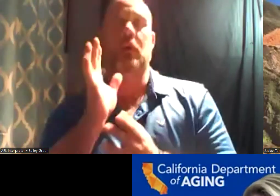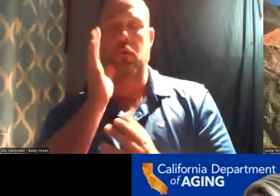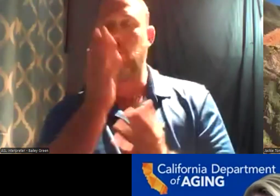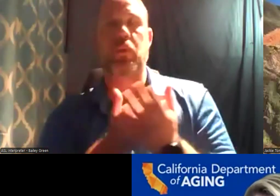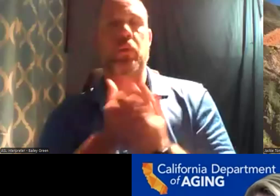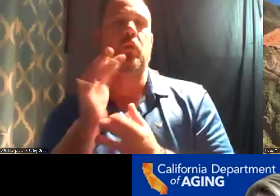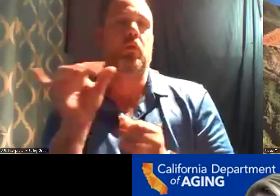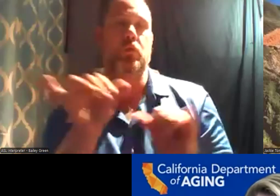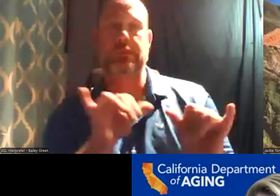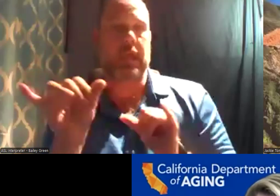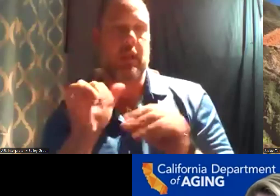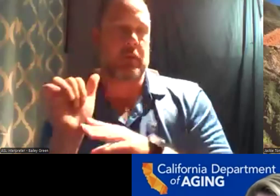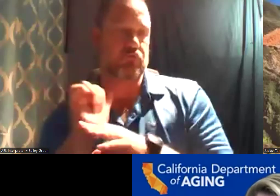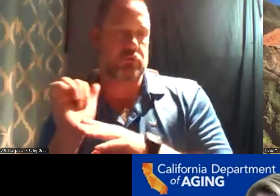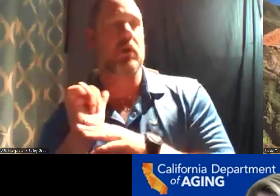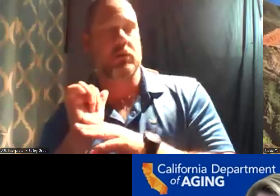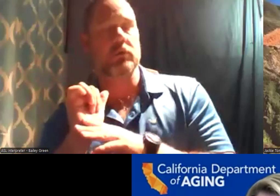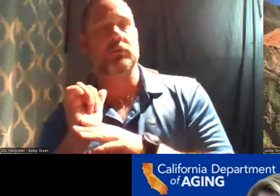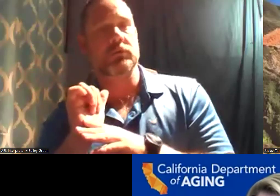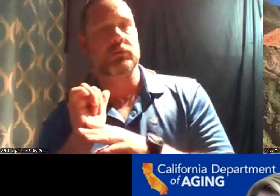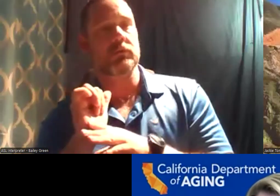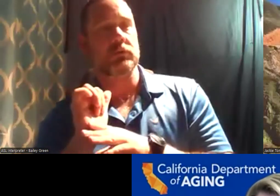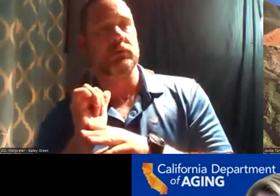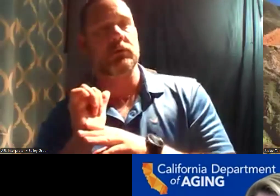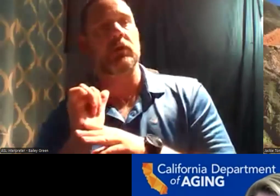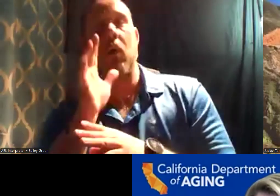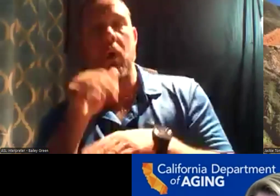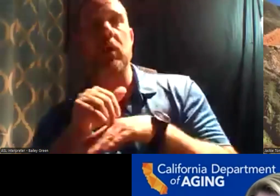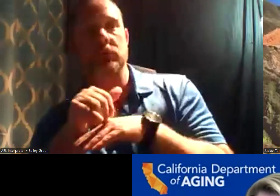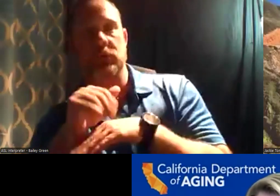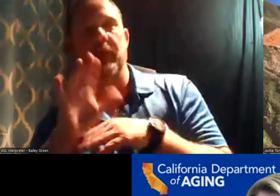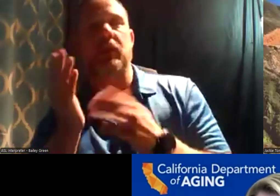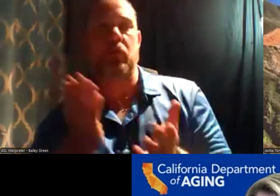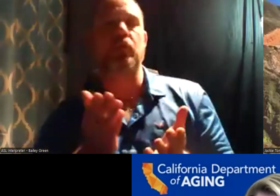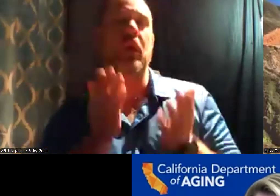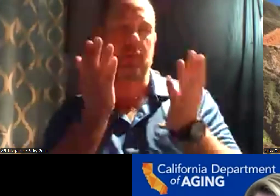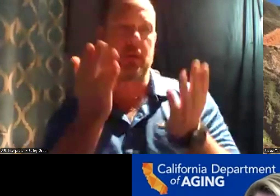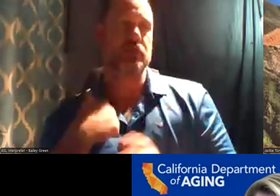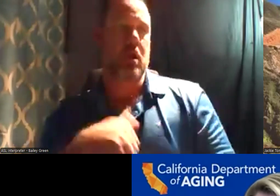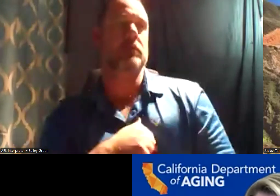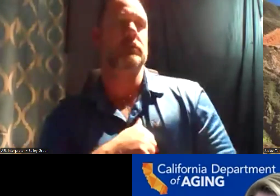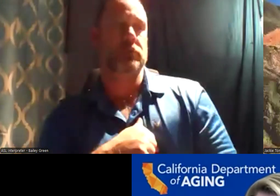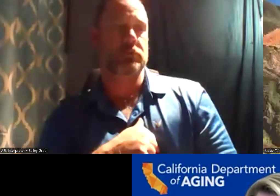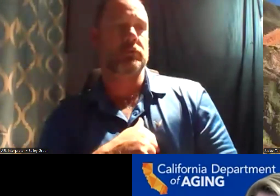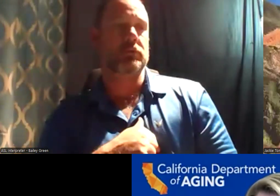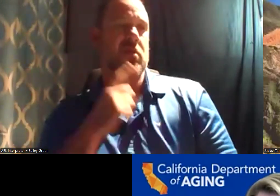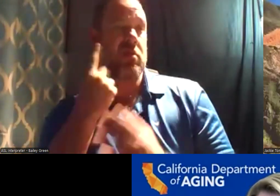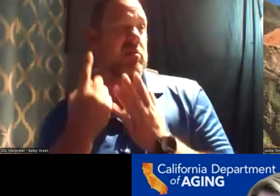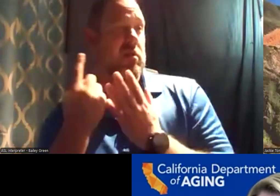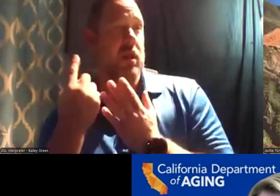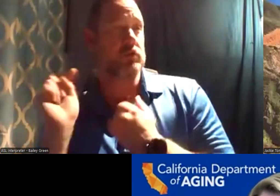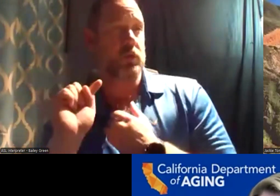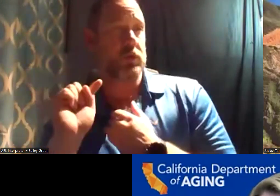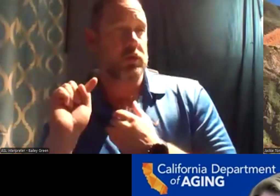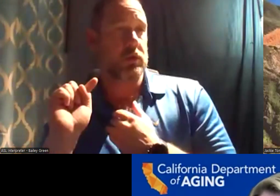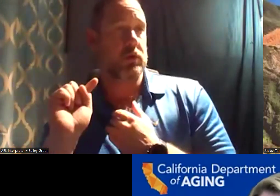same exercises. And they're actually going to be submitting their recommendations to us, I think next week. And then we'll be